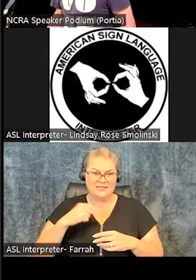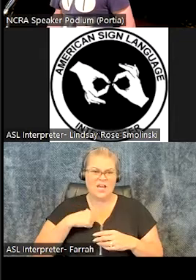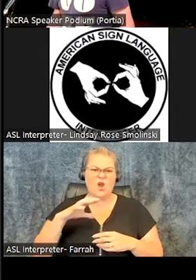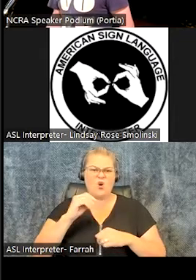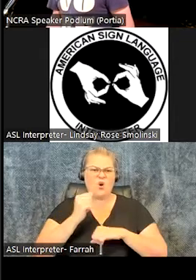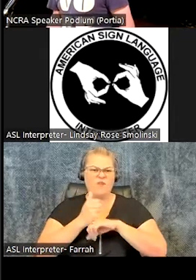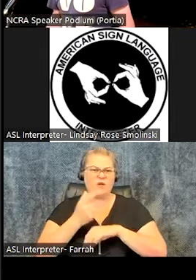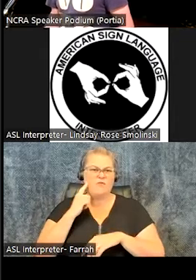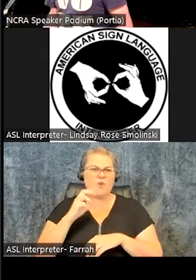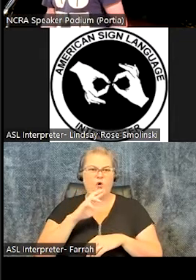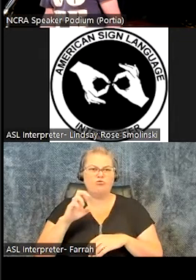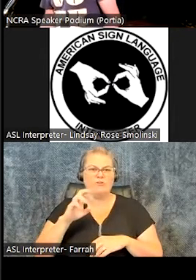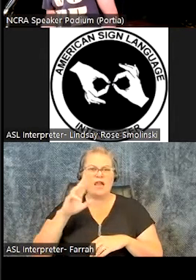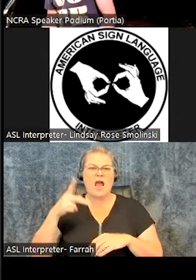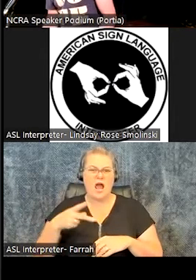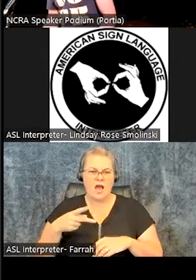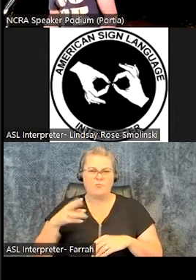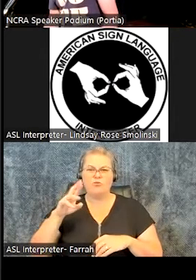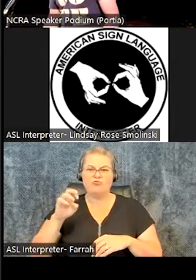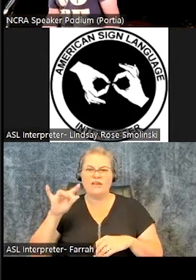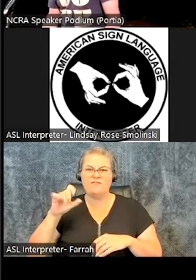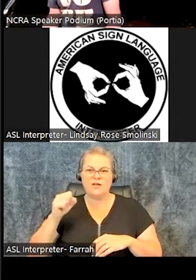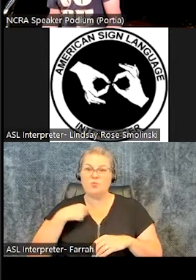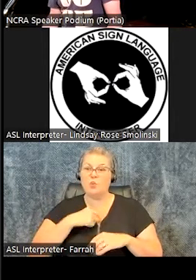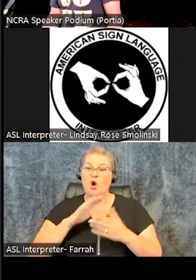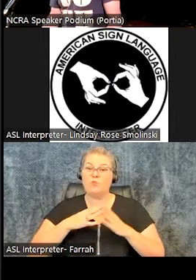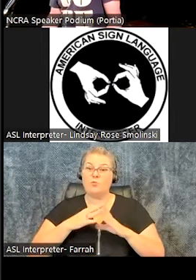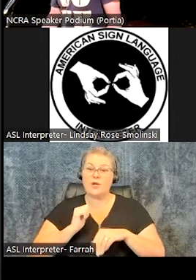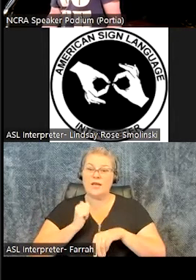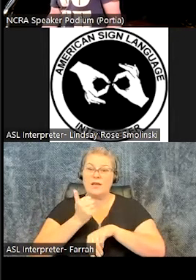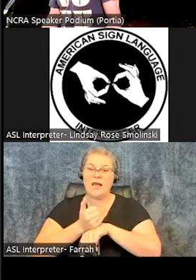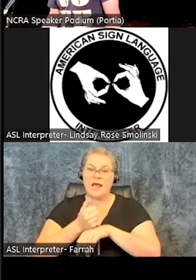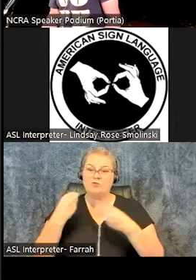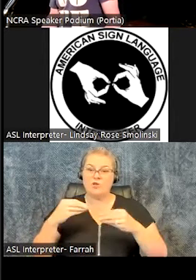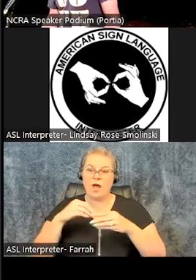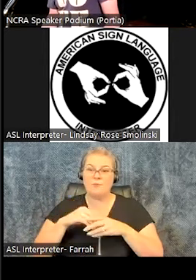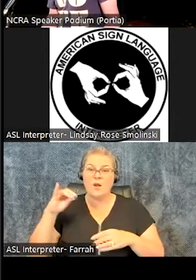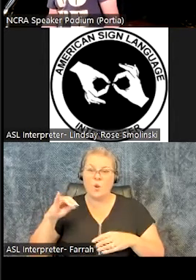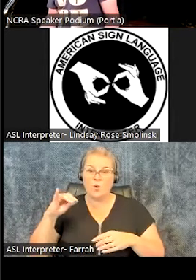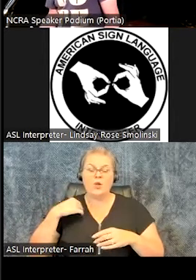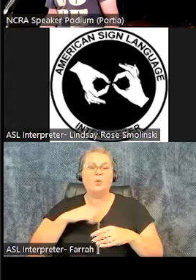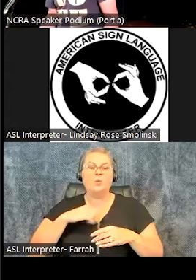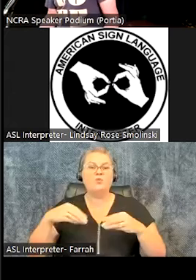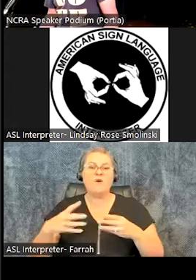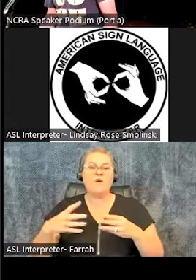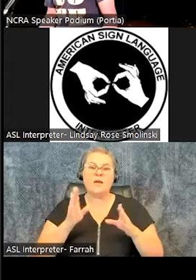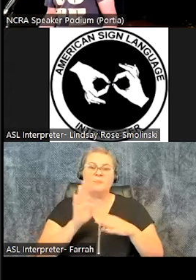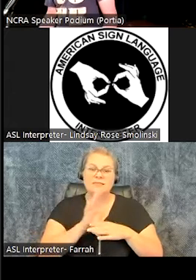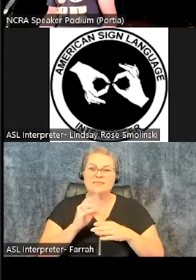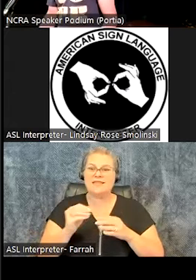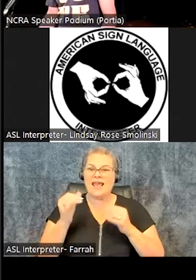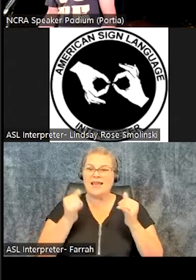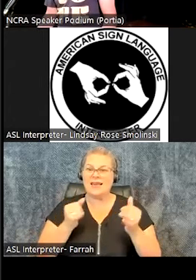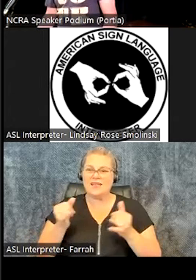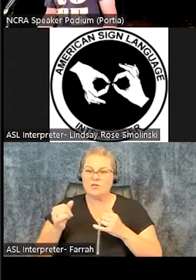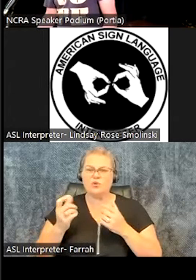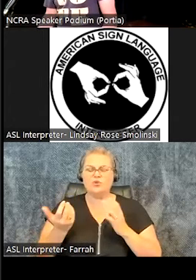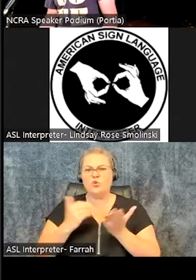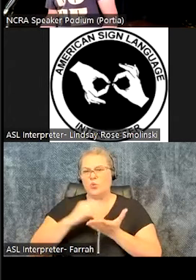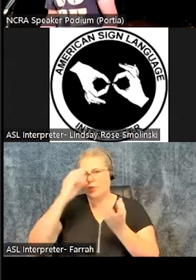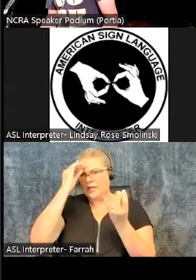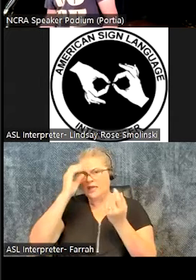a community-based refill shop in Oakland. We provide businesses and individuals the opportunity to rethink the way they do